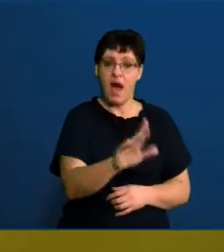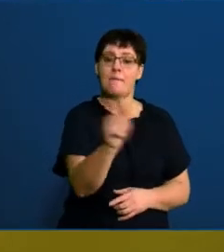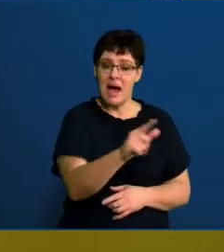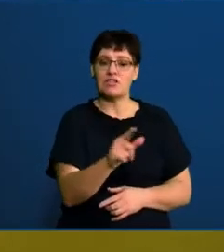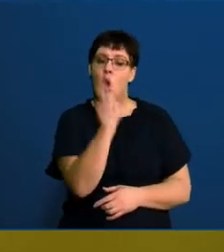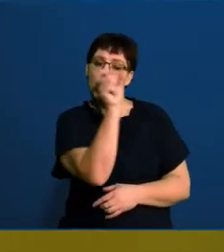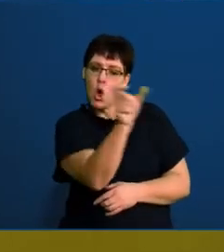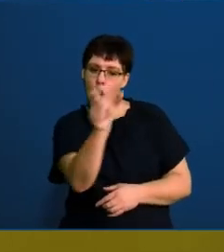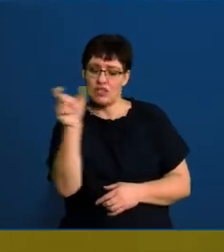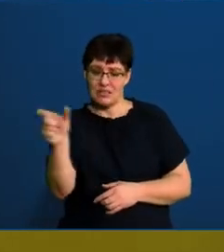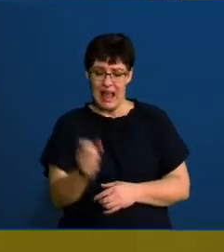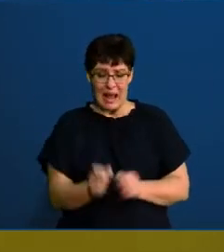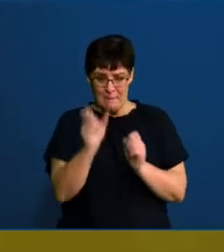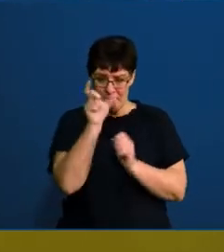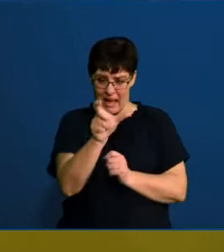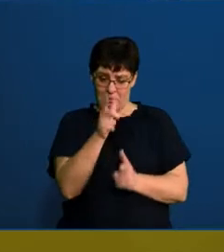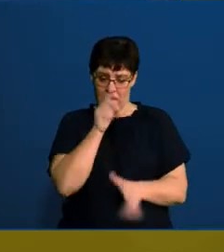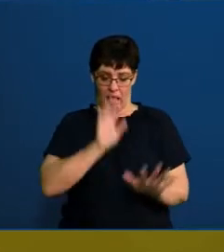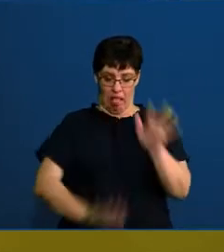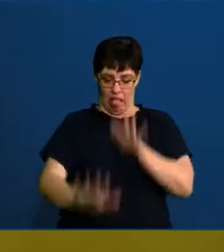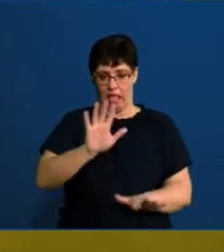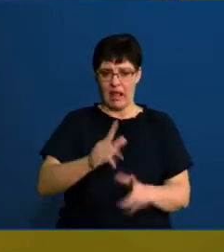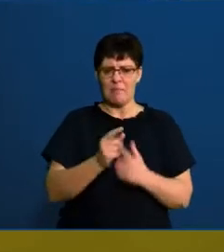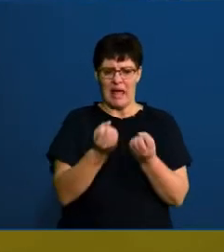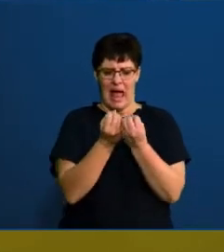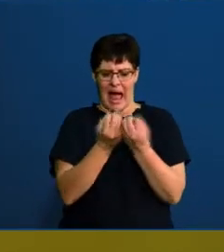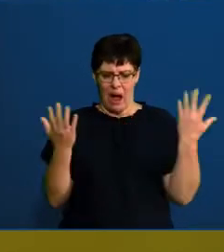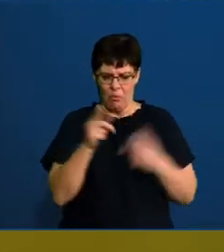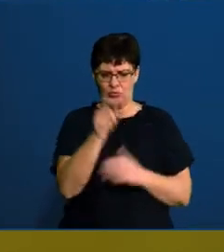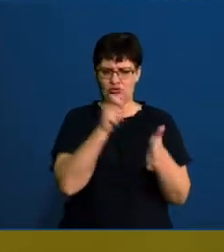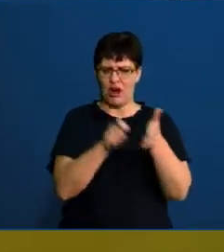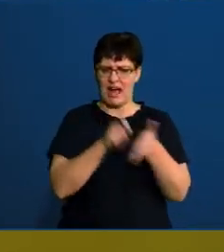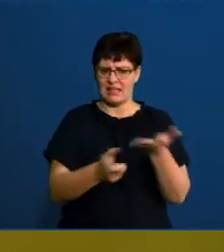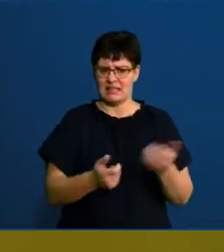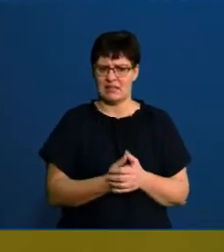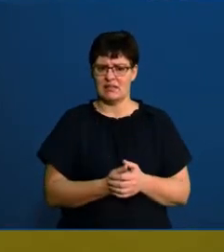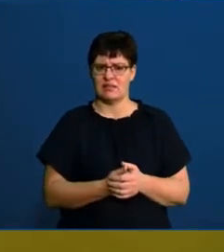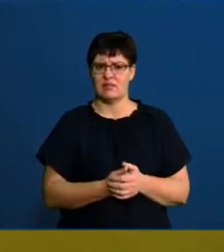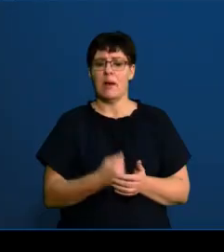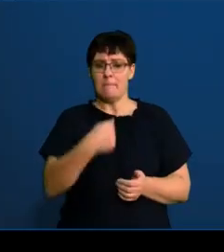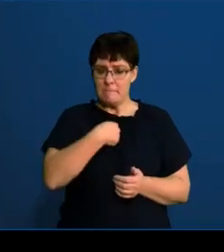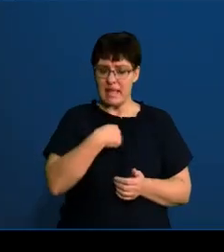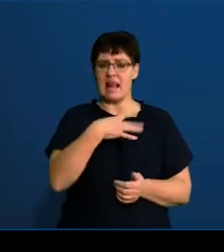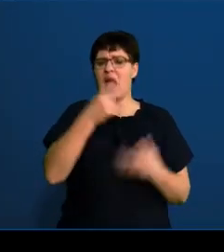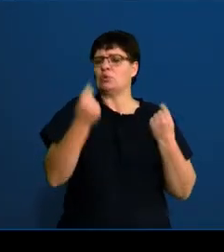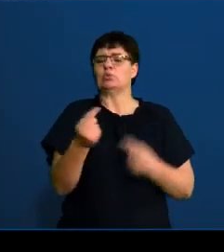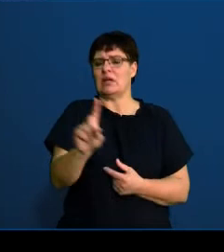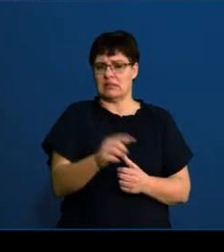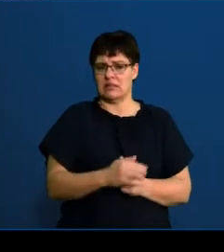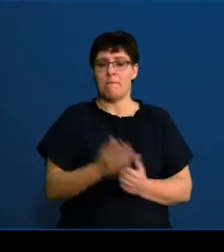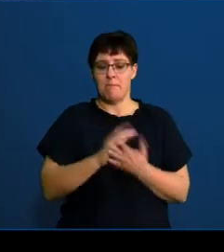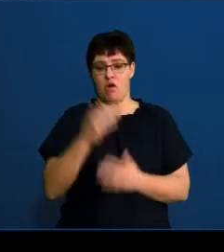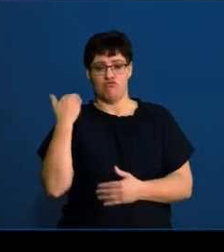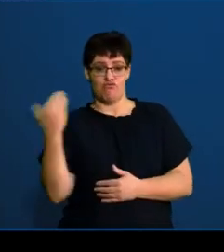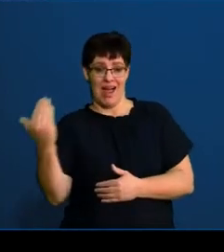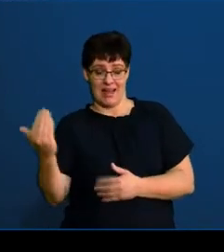we sometimes can be a little bit overwhelmed by how we actually write this number. I like starting from the right. And